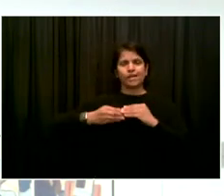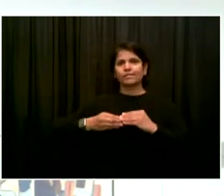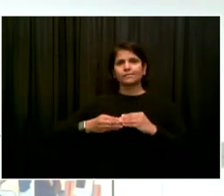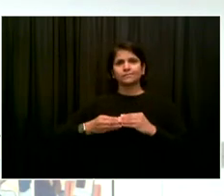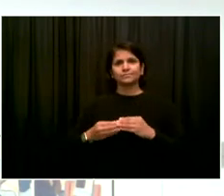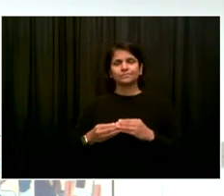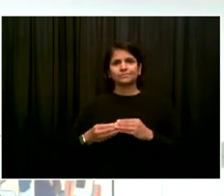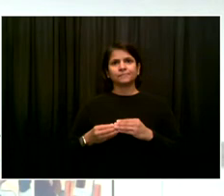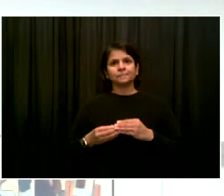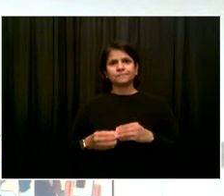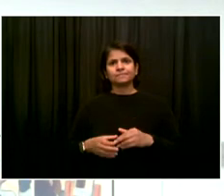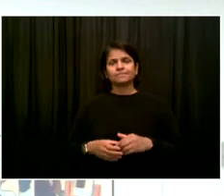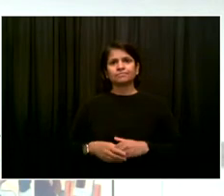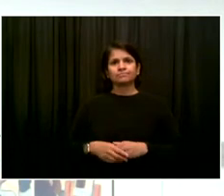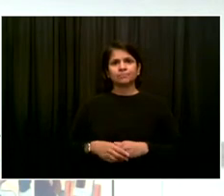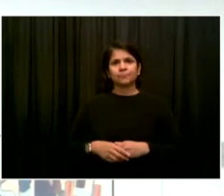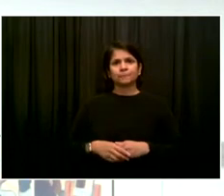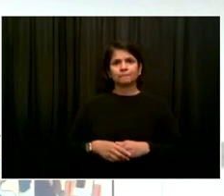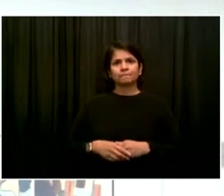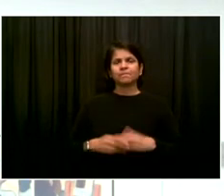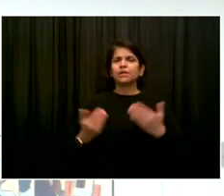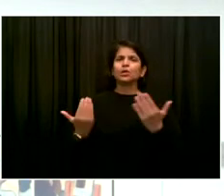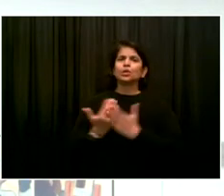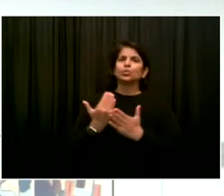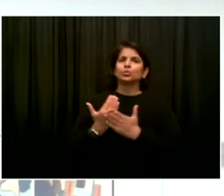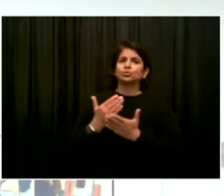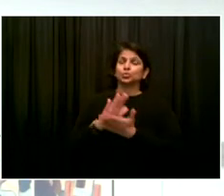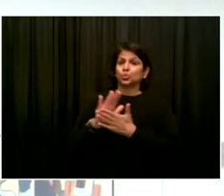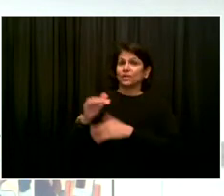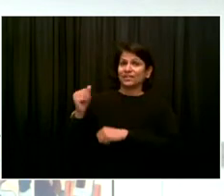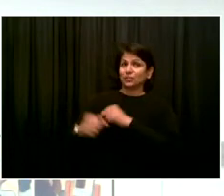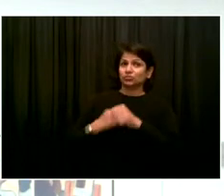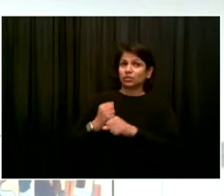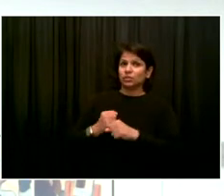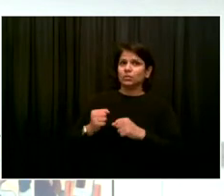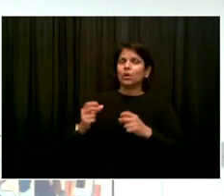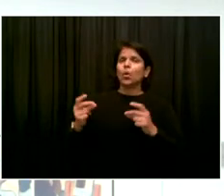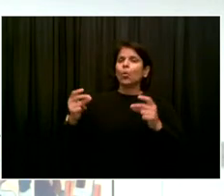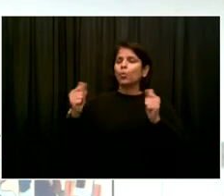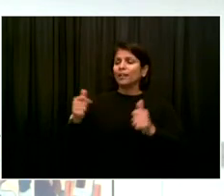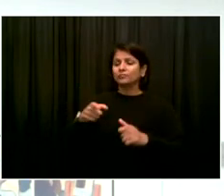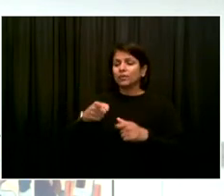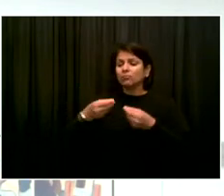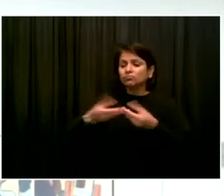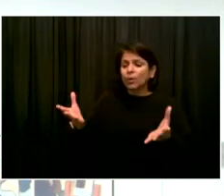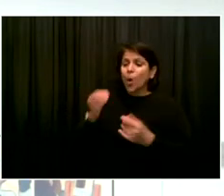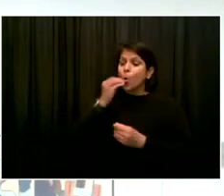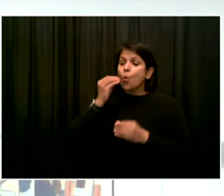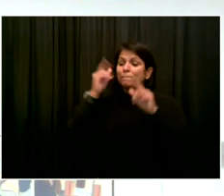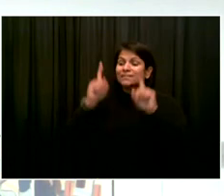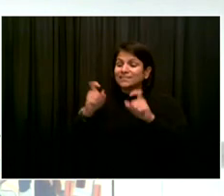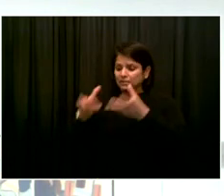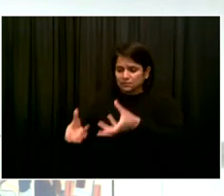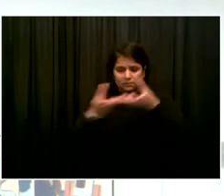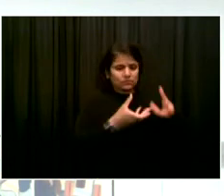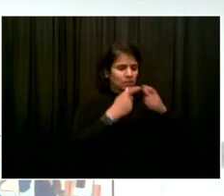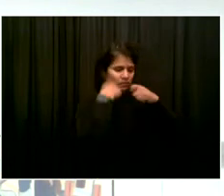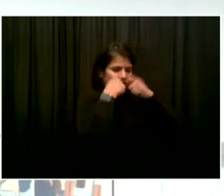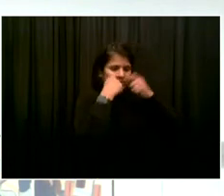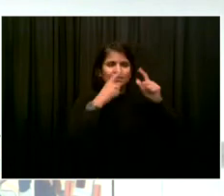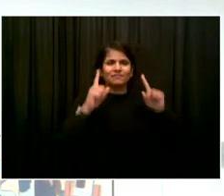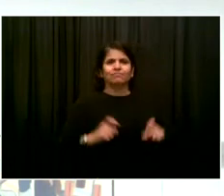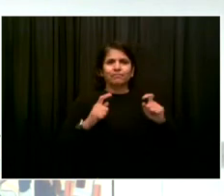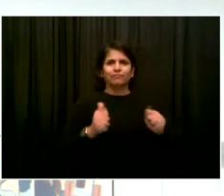school year, which is rapid at-home testing. The supply for that, as you know, has been constrained in prior